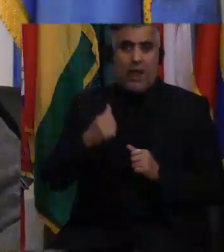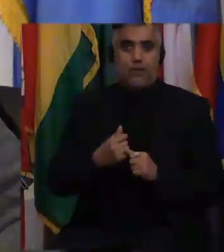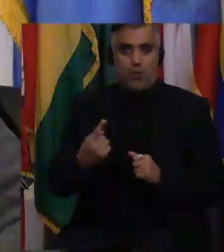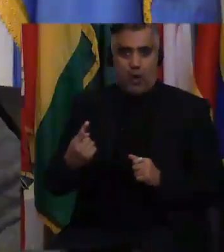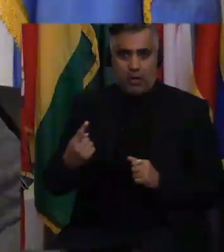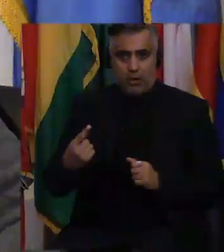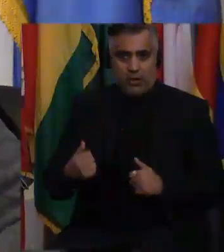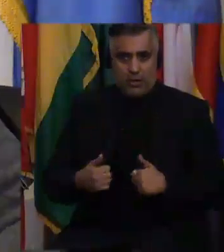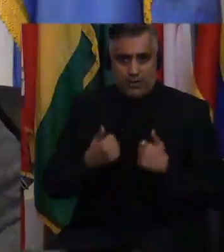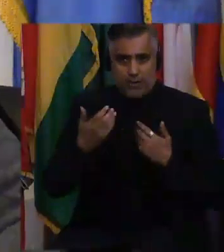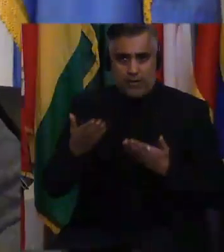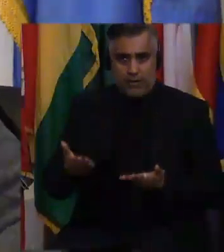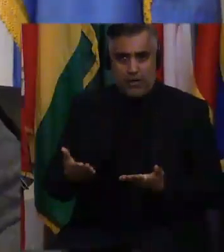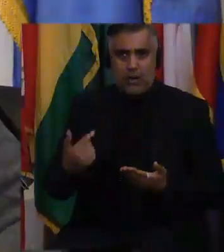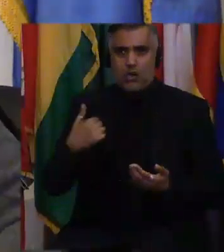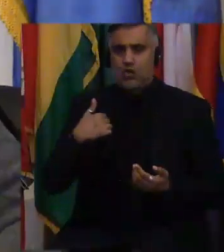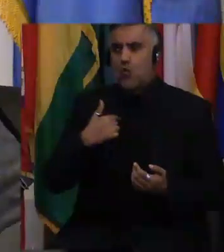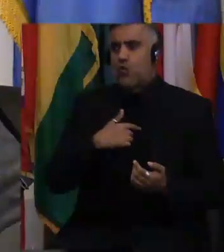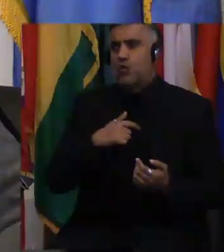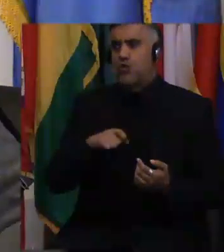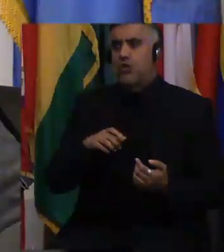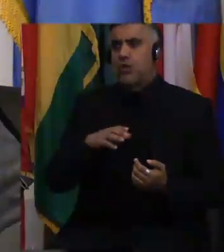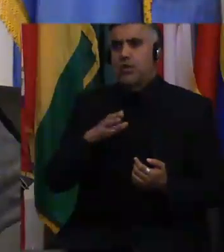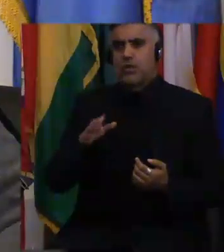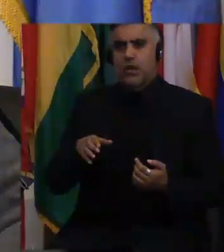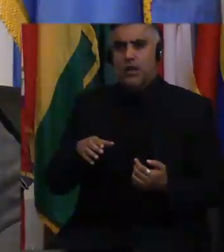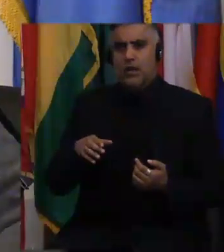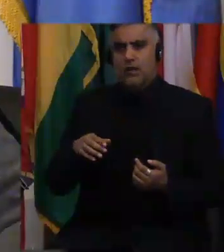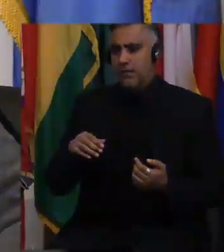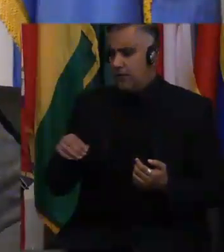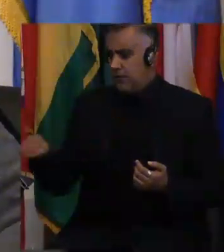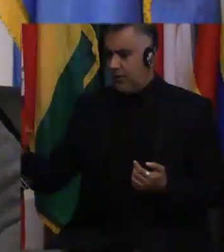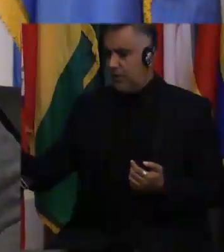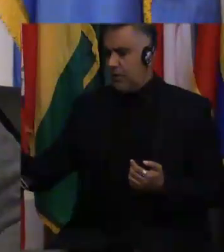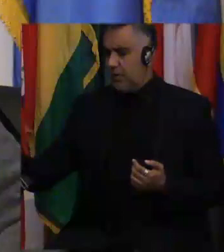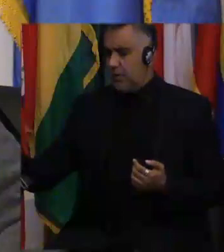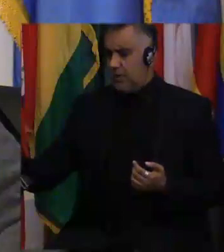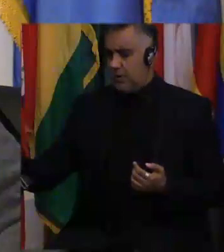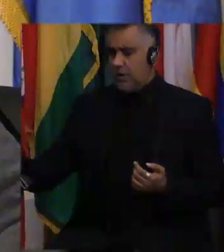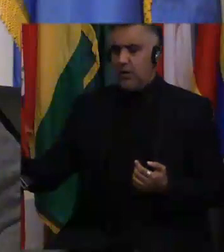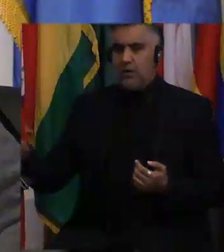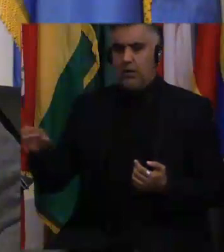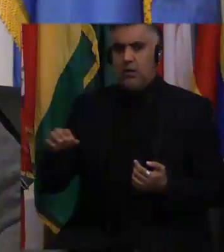everyone living there. So we should never forget their powerful